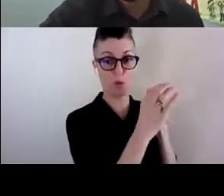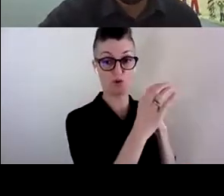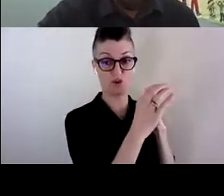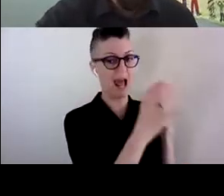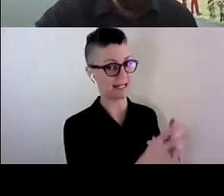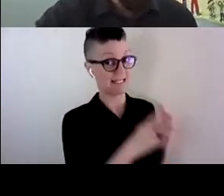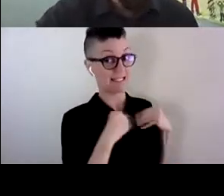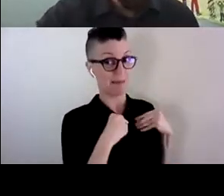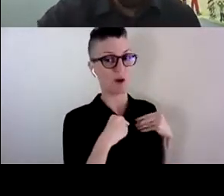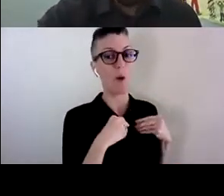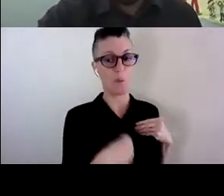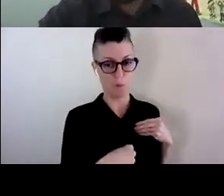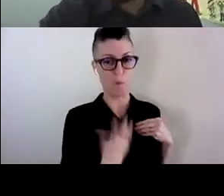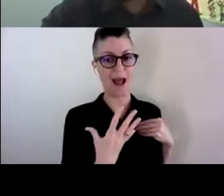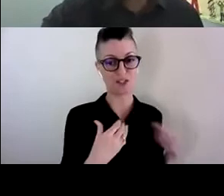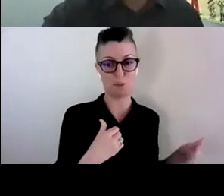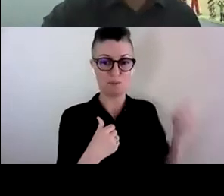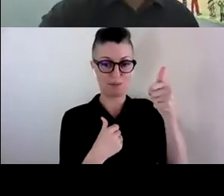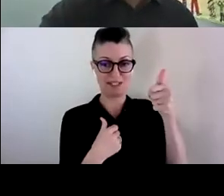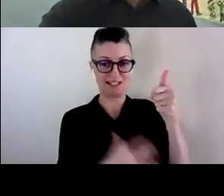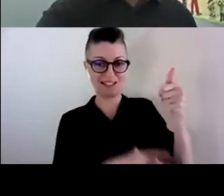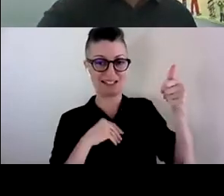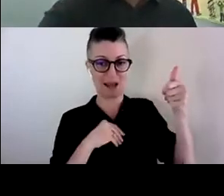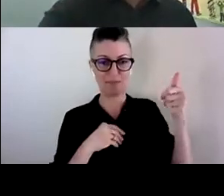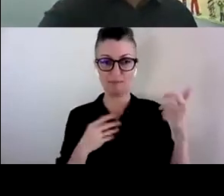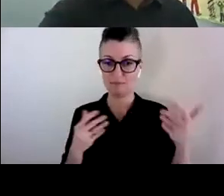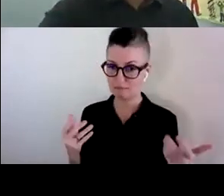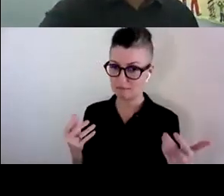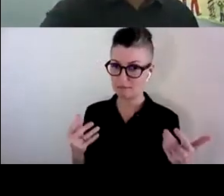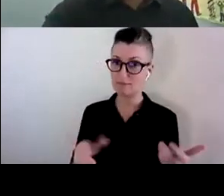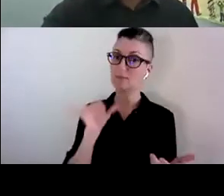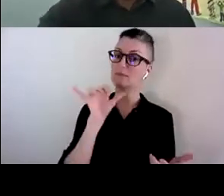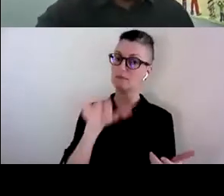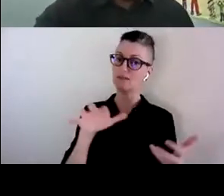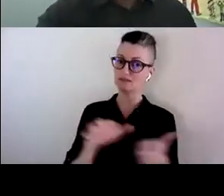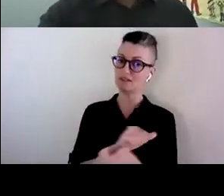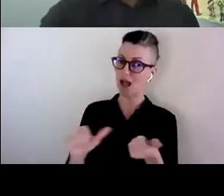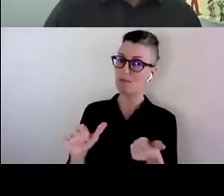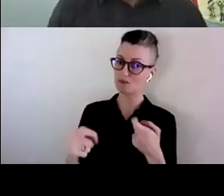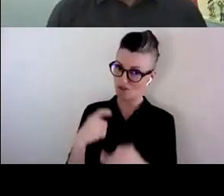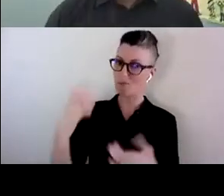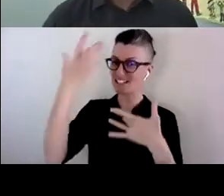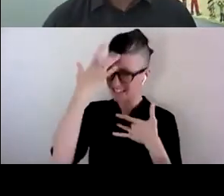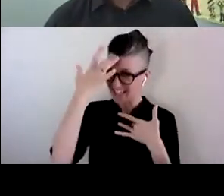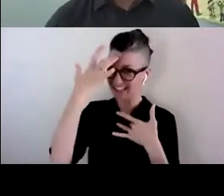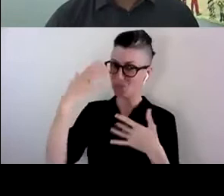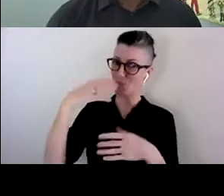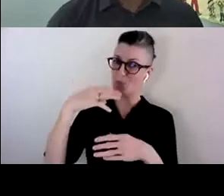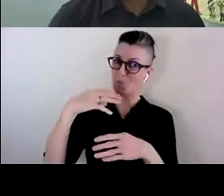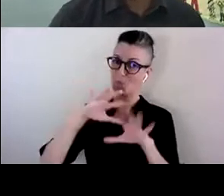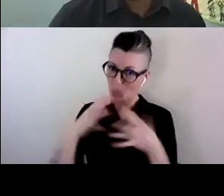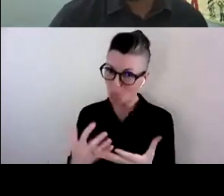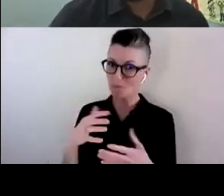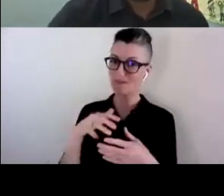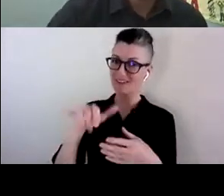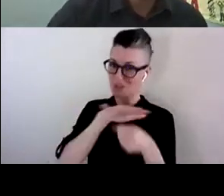And so now that we've covered the damages brought on by a sick, oppressive world, let's get to a discussion